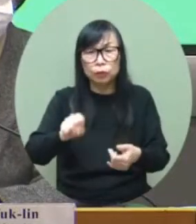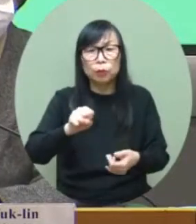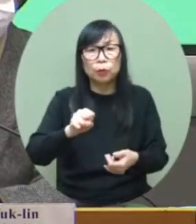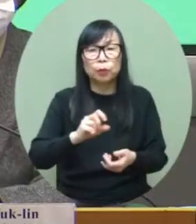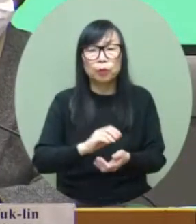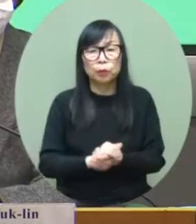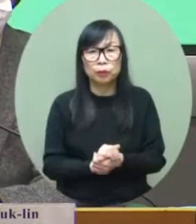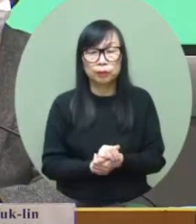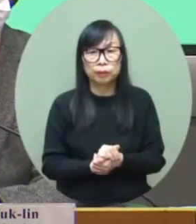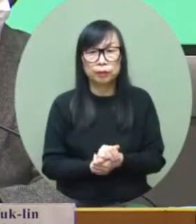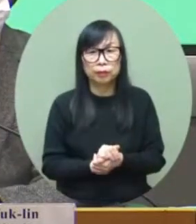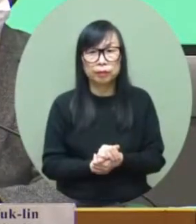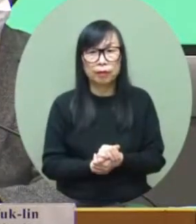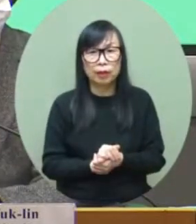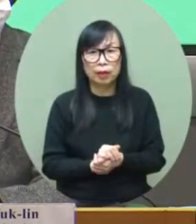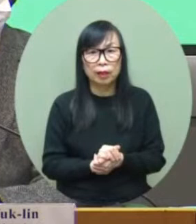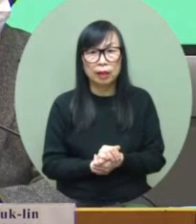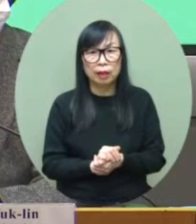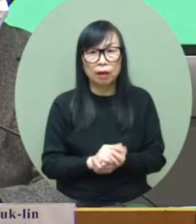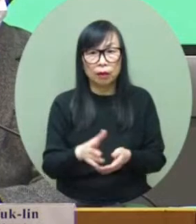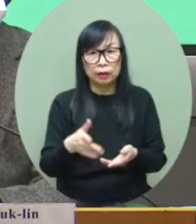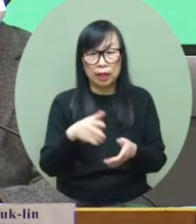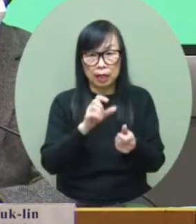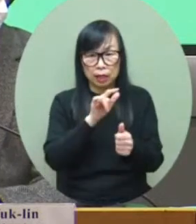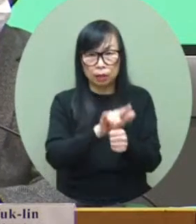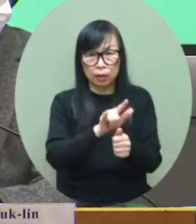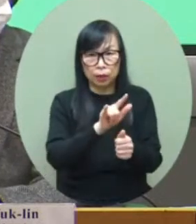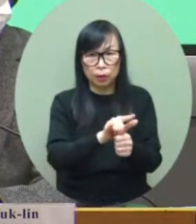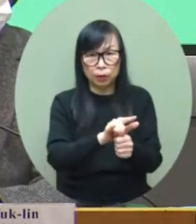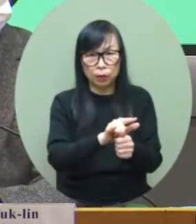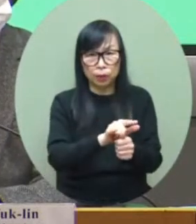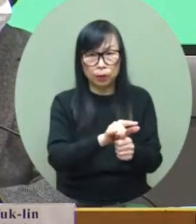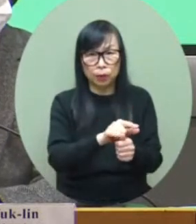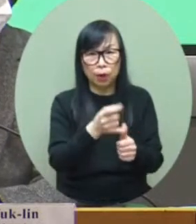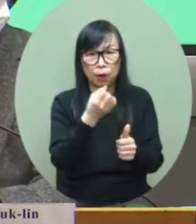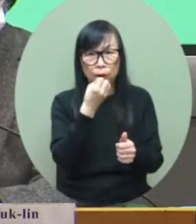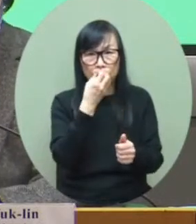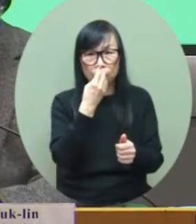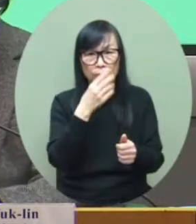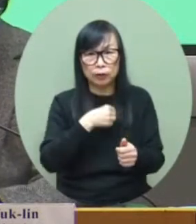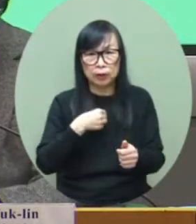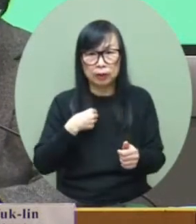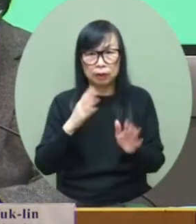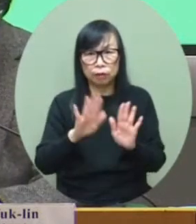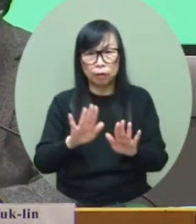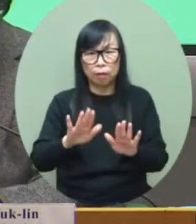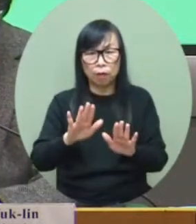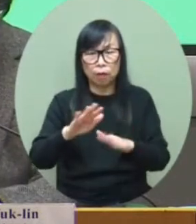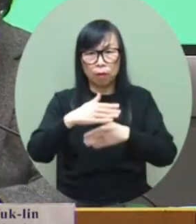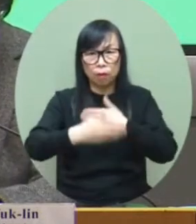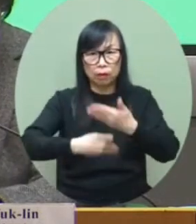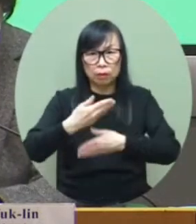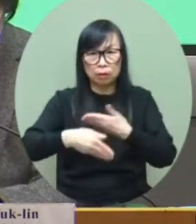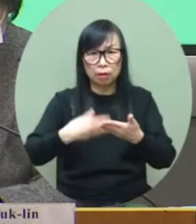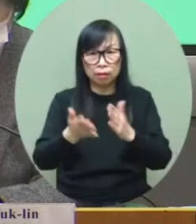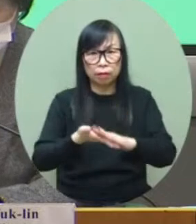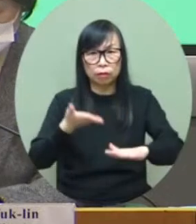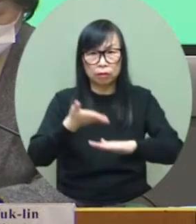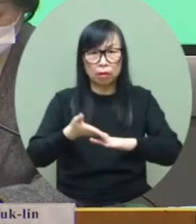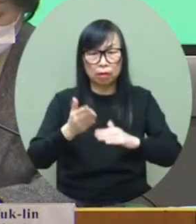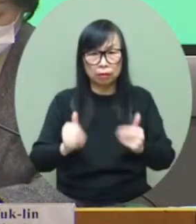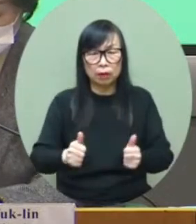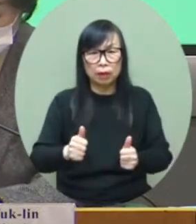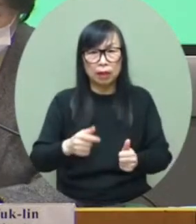COVID-19 drugs procured by the governments for free prescription to eligible patients. We will endeavor to